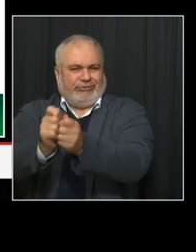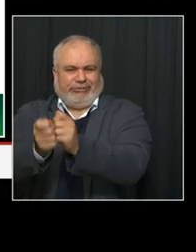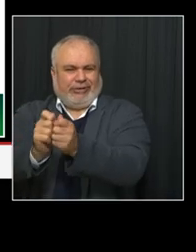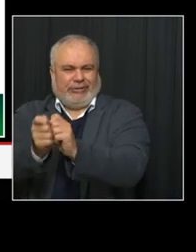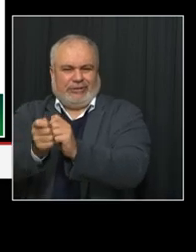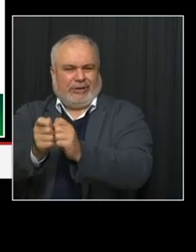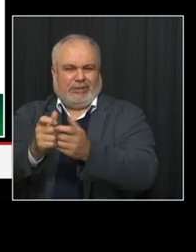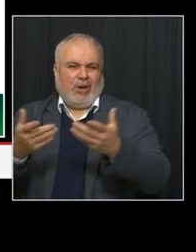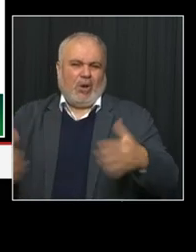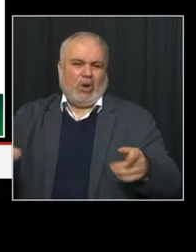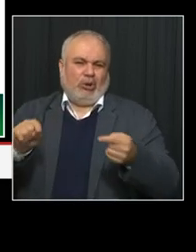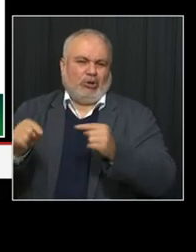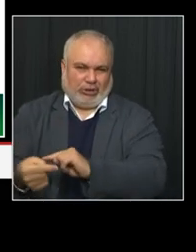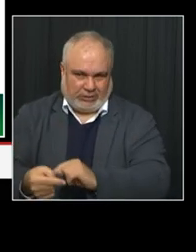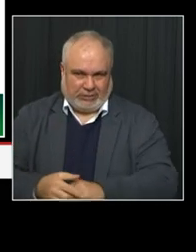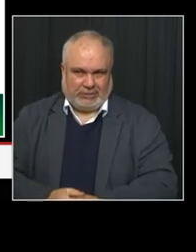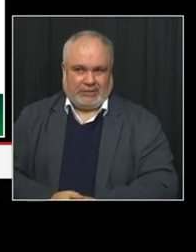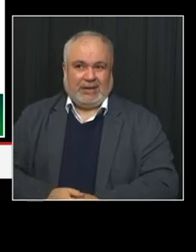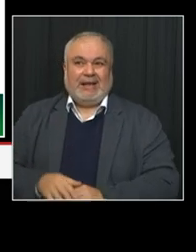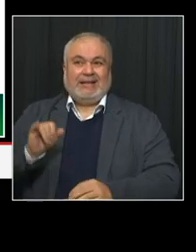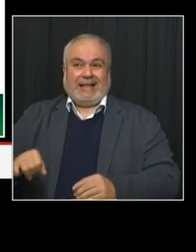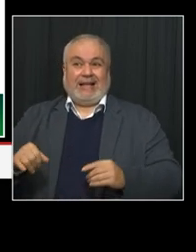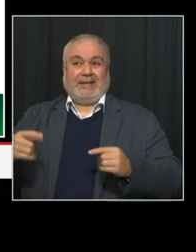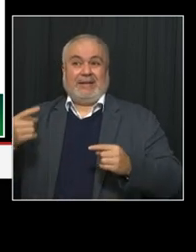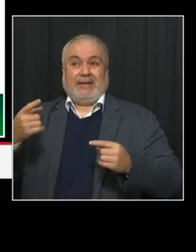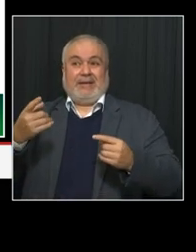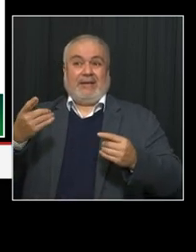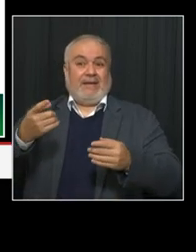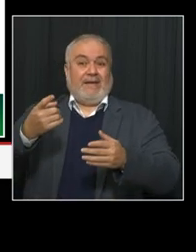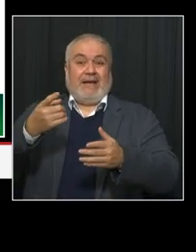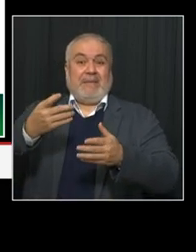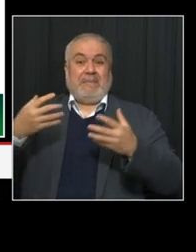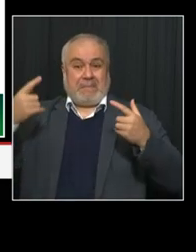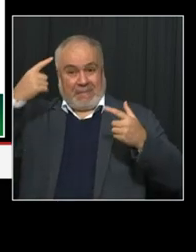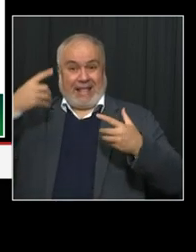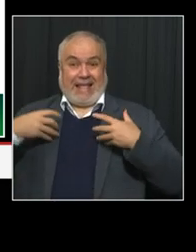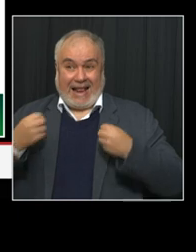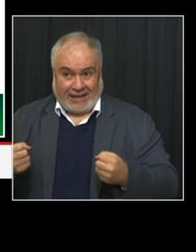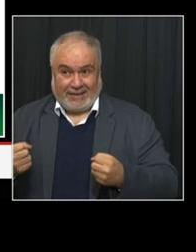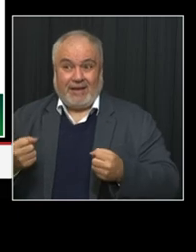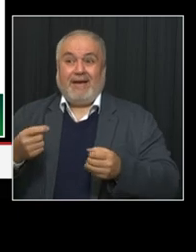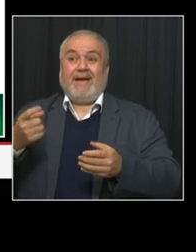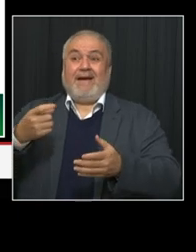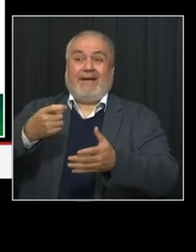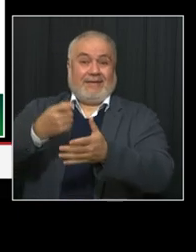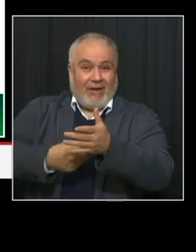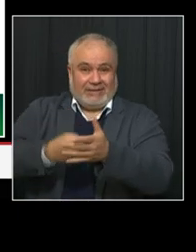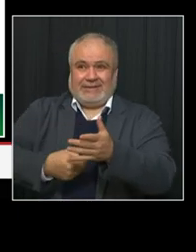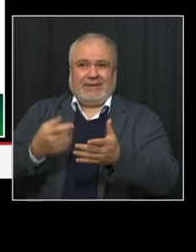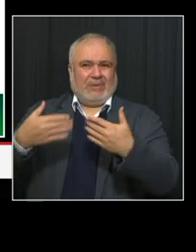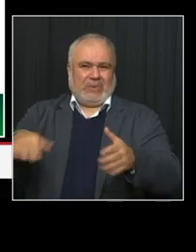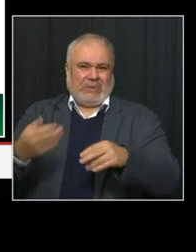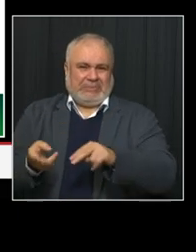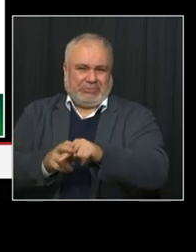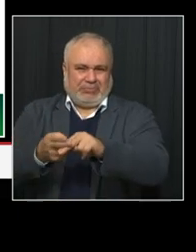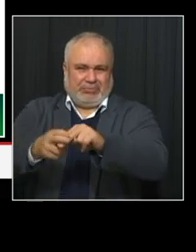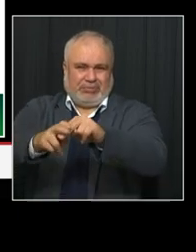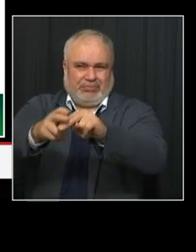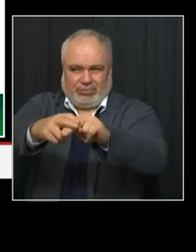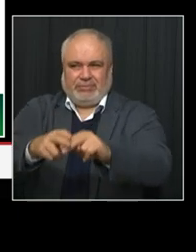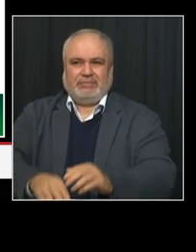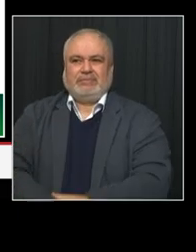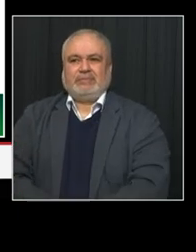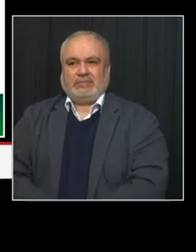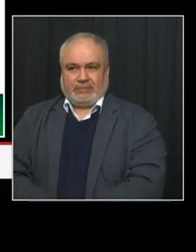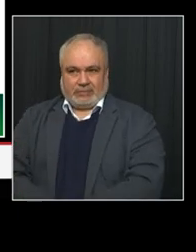costs are rising, particularly for our Medicaid program. We have more demand for our child care subsidies. We have more need to pay into